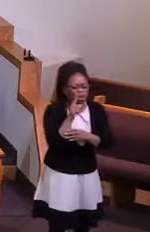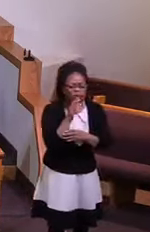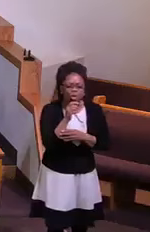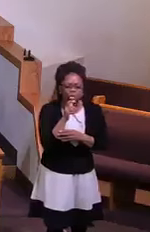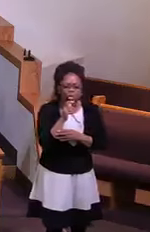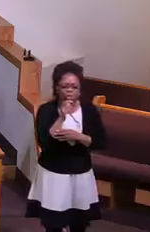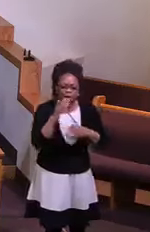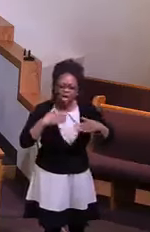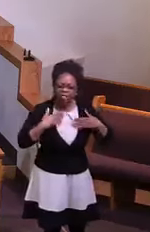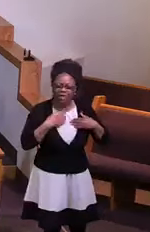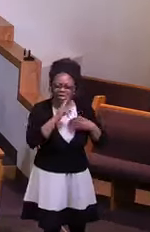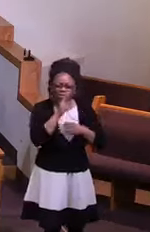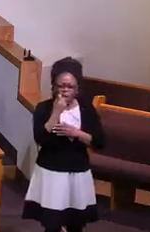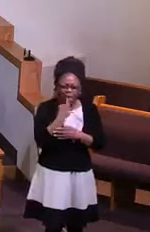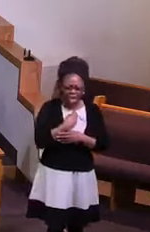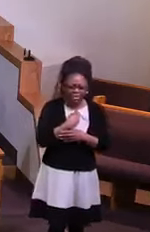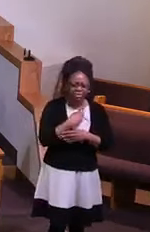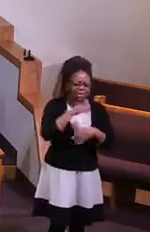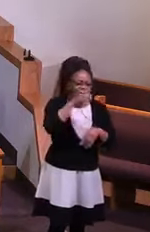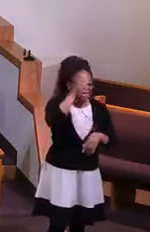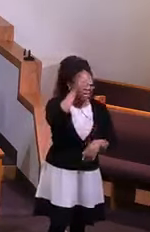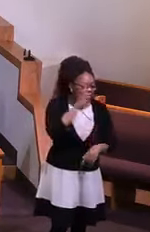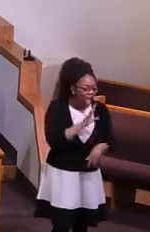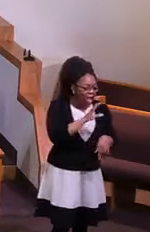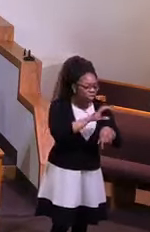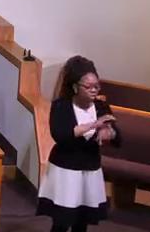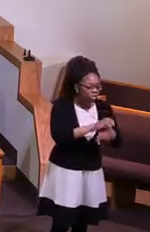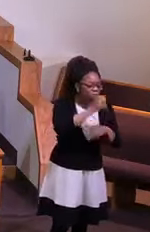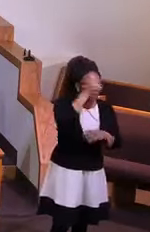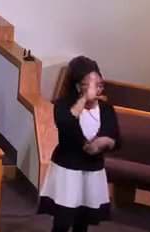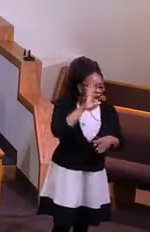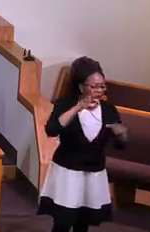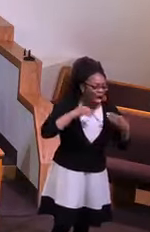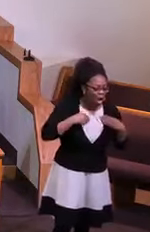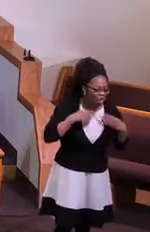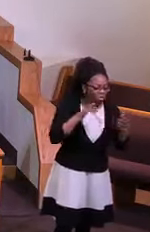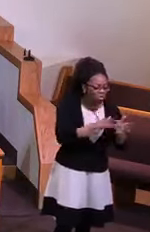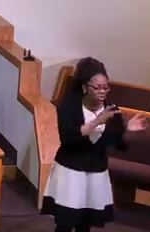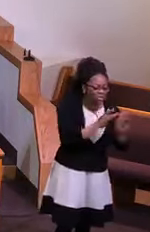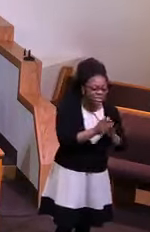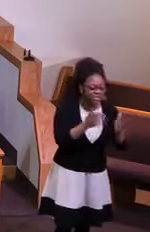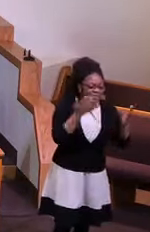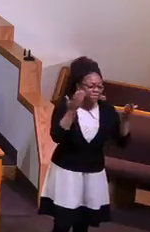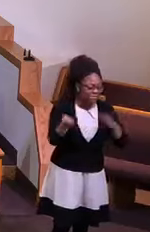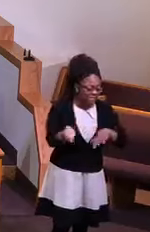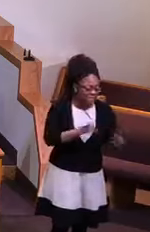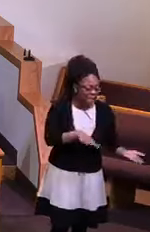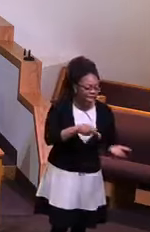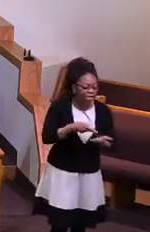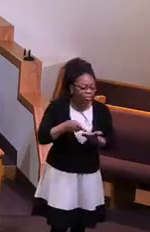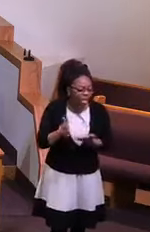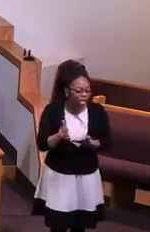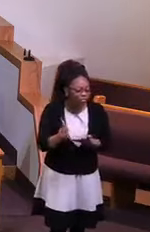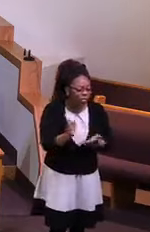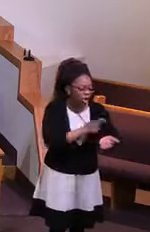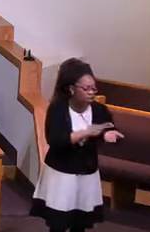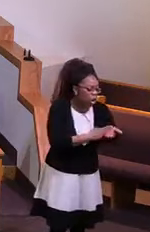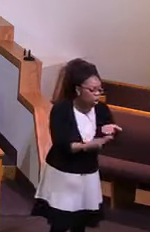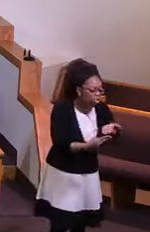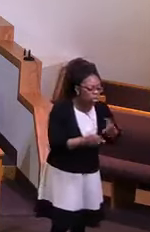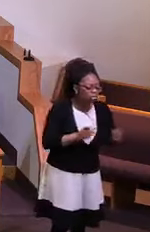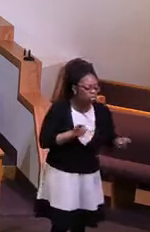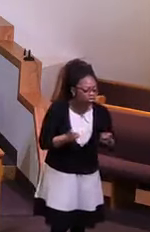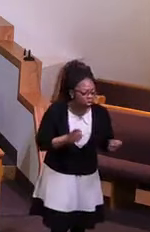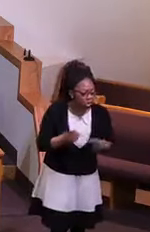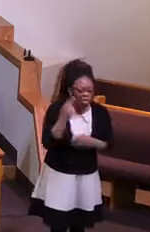asked. God's church that God owns, that Jesus died and paid for, and that the Holy Ghost controls,